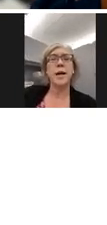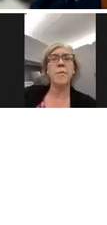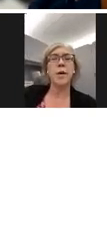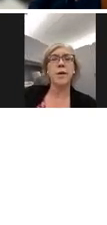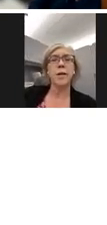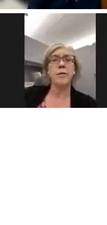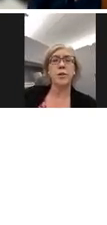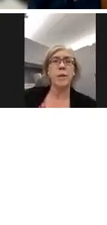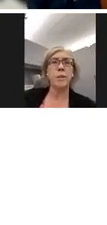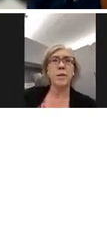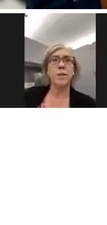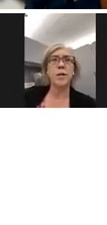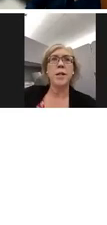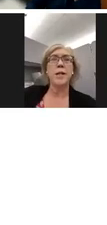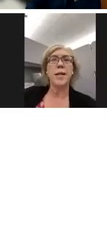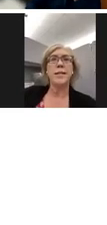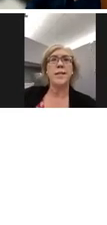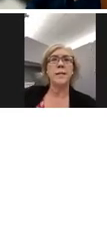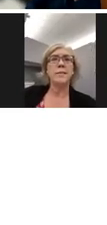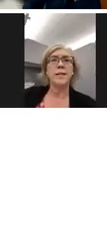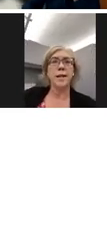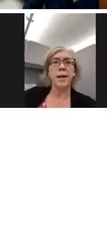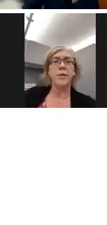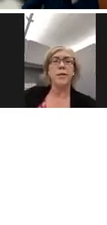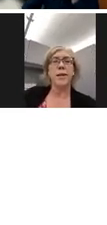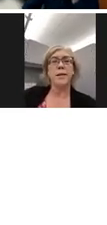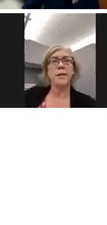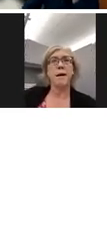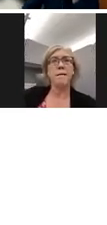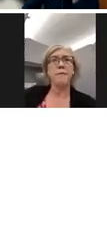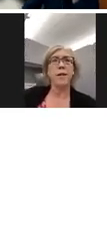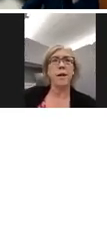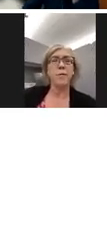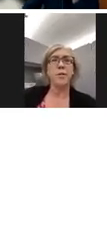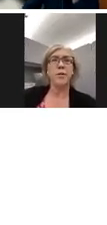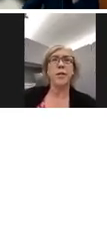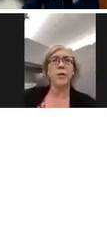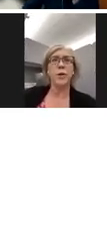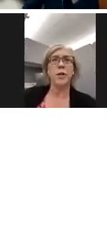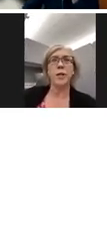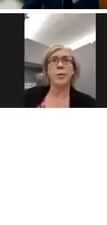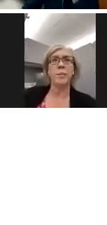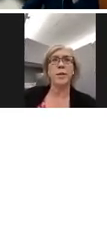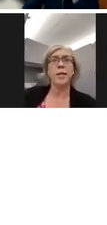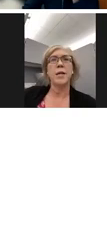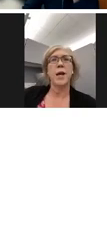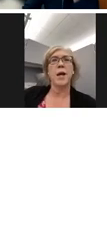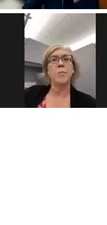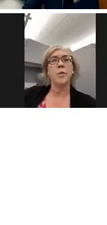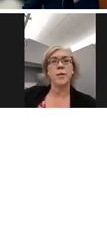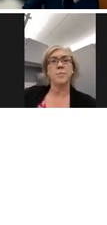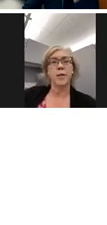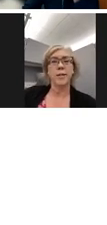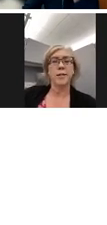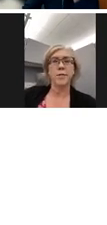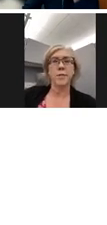that's where an individual, maybe they're not skilled at a level that they can find an opportunity to work in employment,